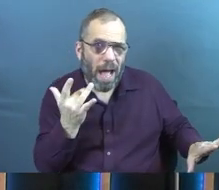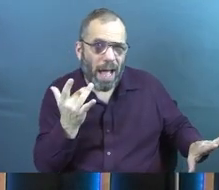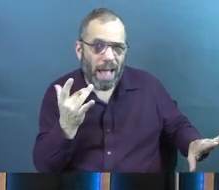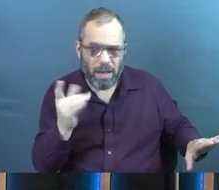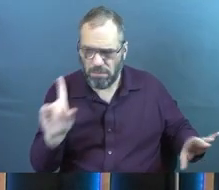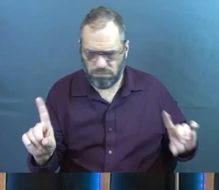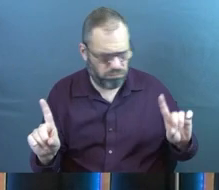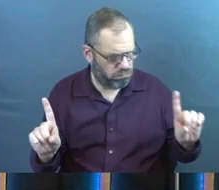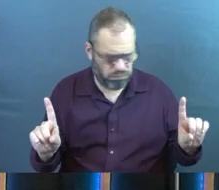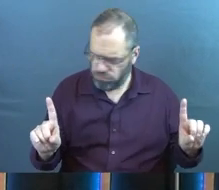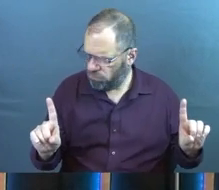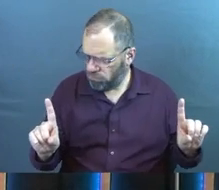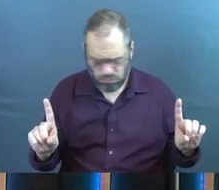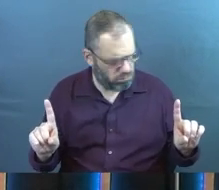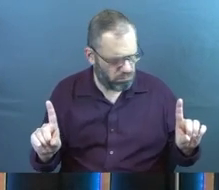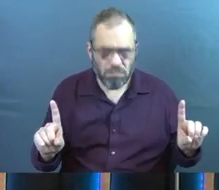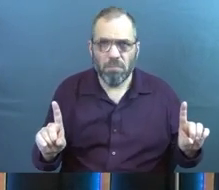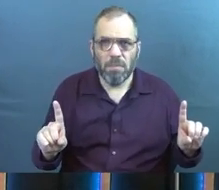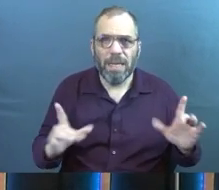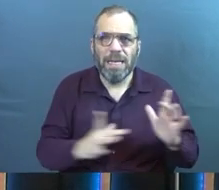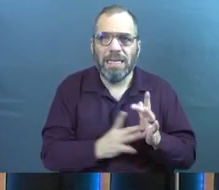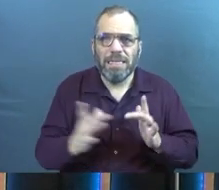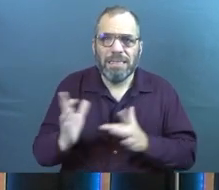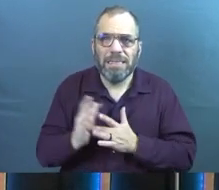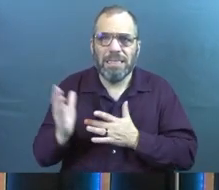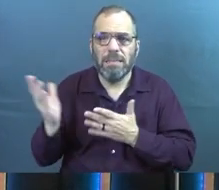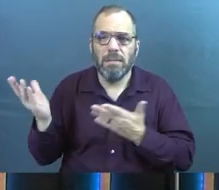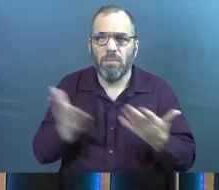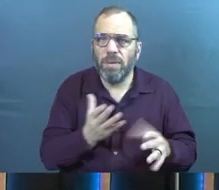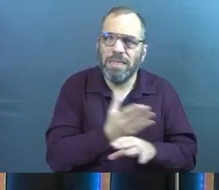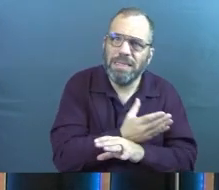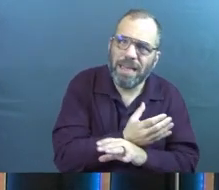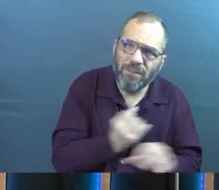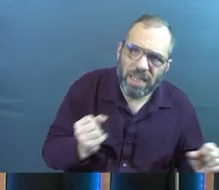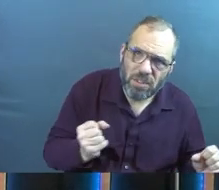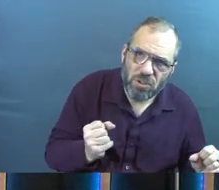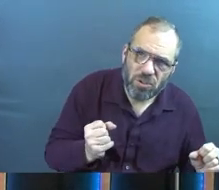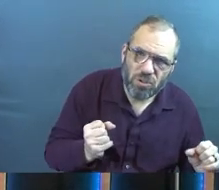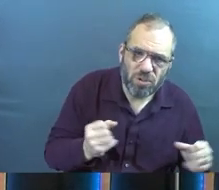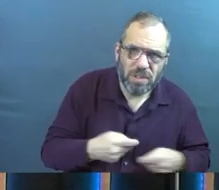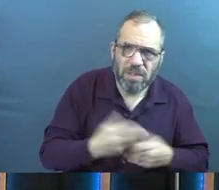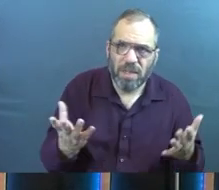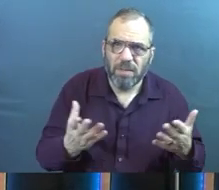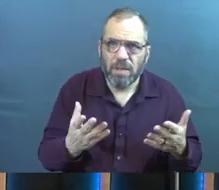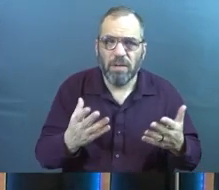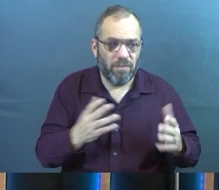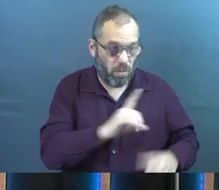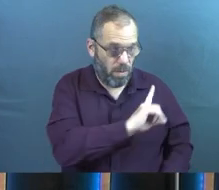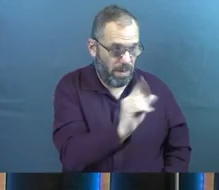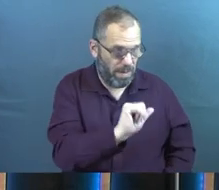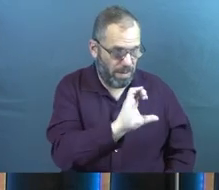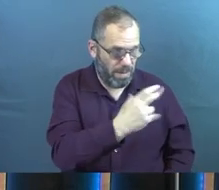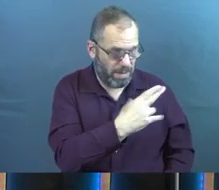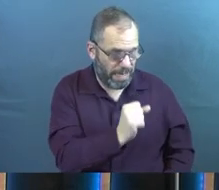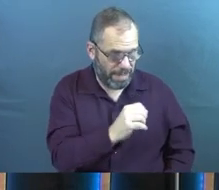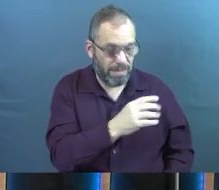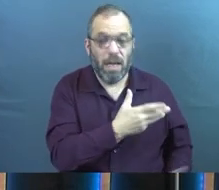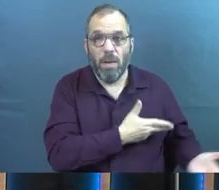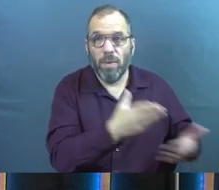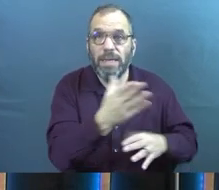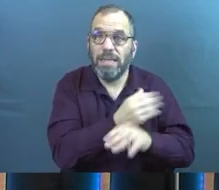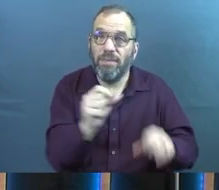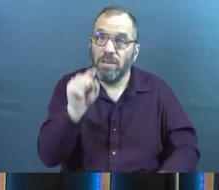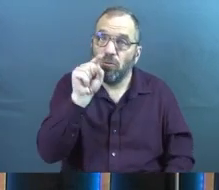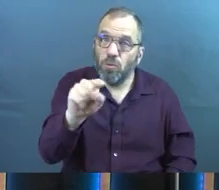both? Both because Jesus wants to bring salvation. He wants to come in and do the same things he did for Zacchaeus in us. He wants to